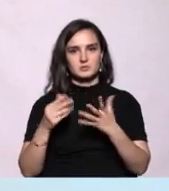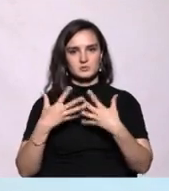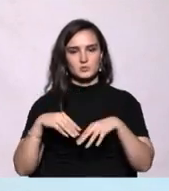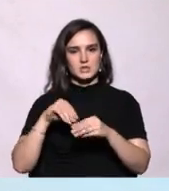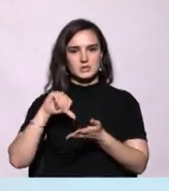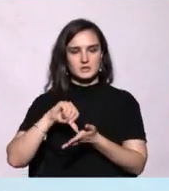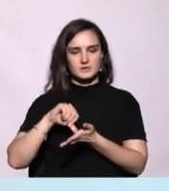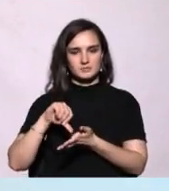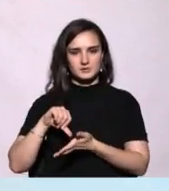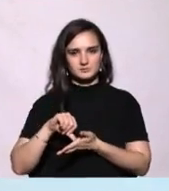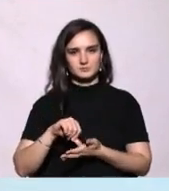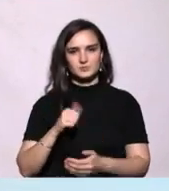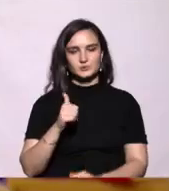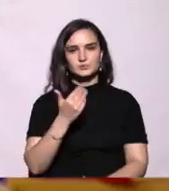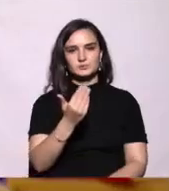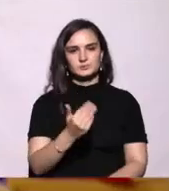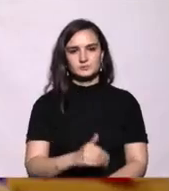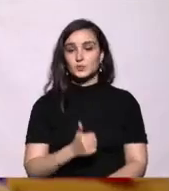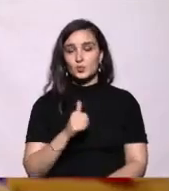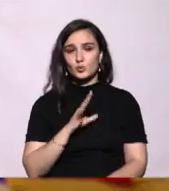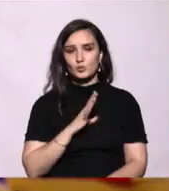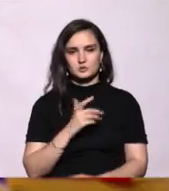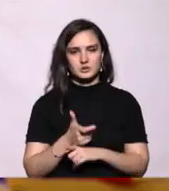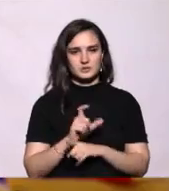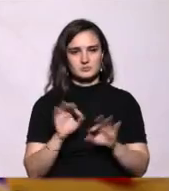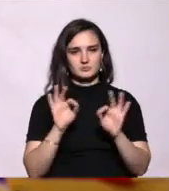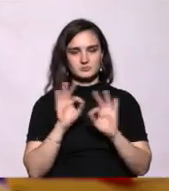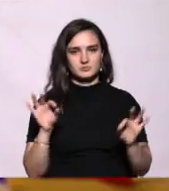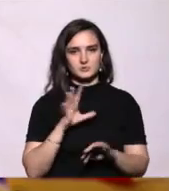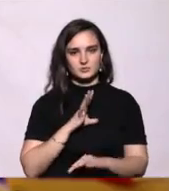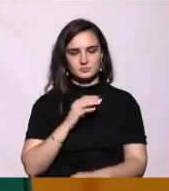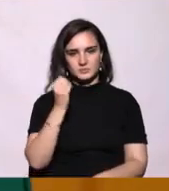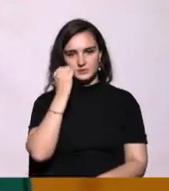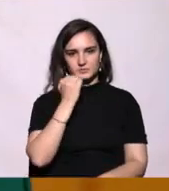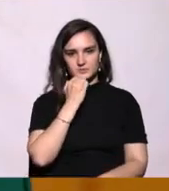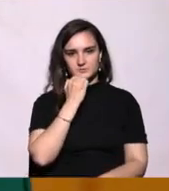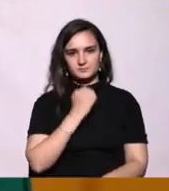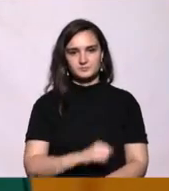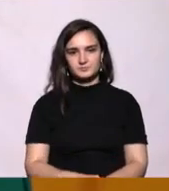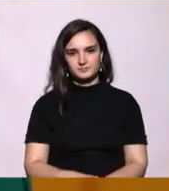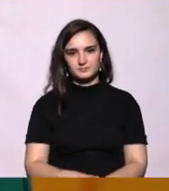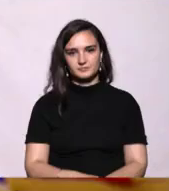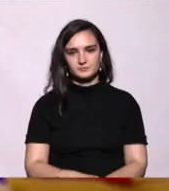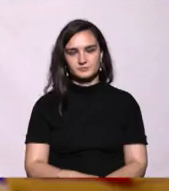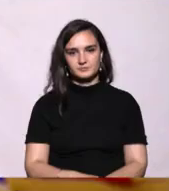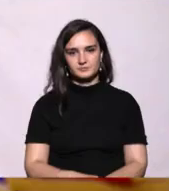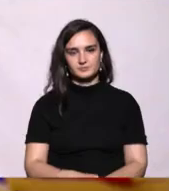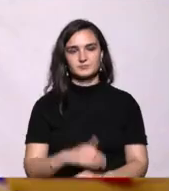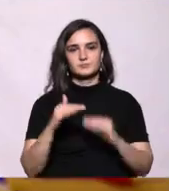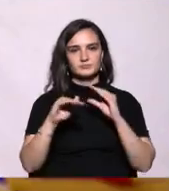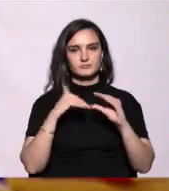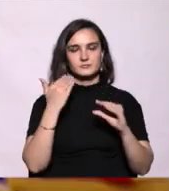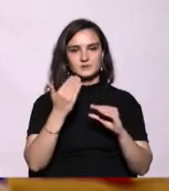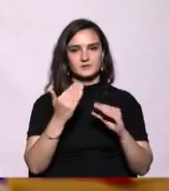members. Awesome. How was it? Oh, that was a great example, Helen. Thank you very much. So, please send your homework